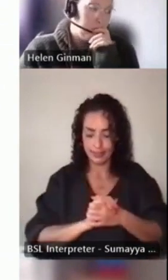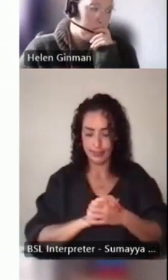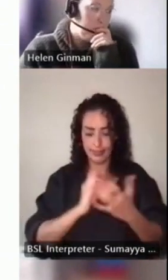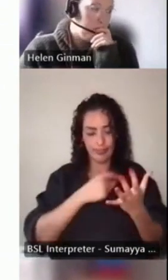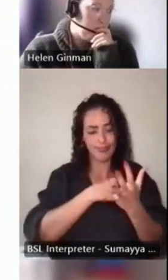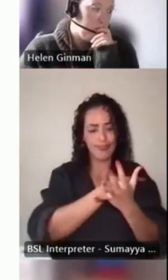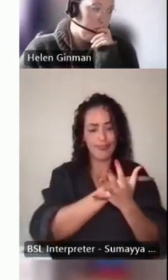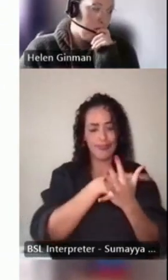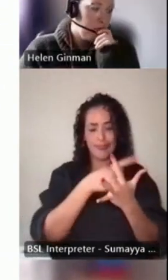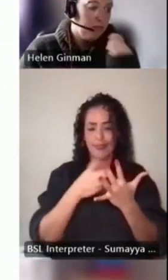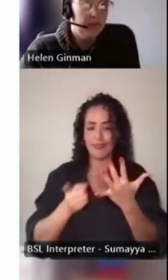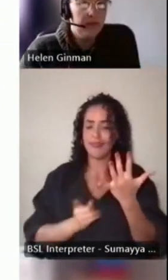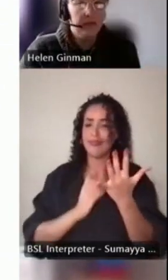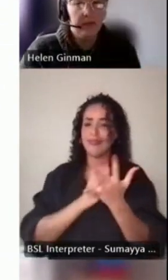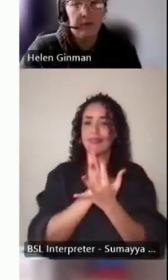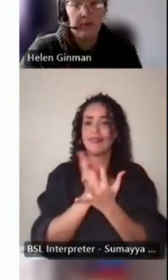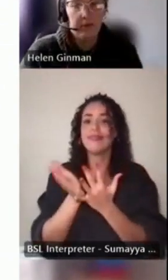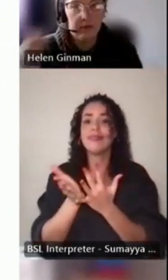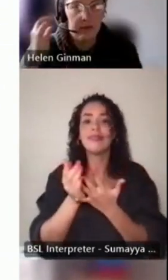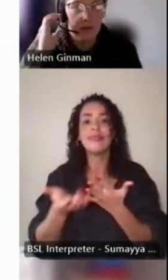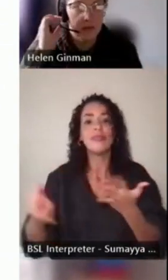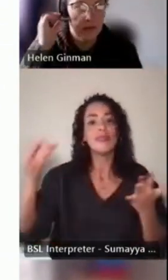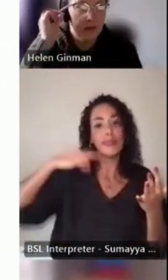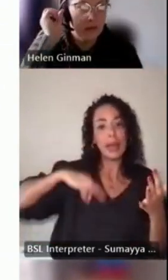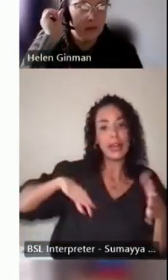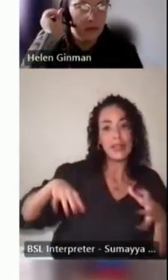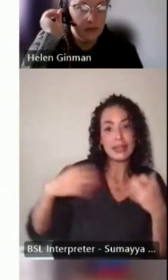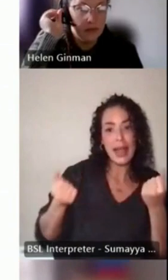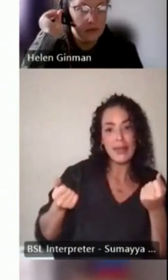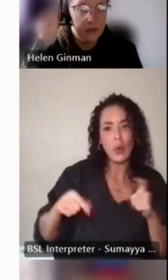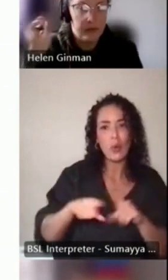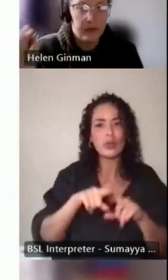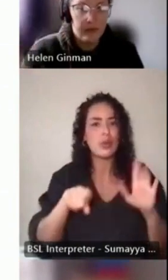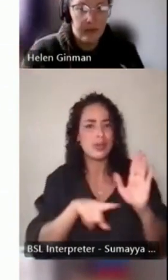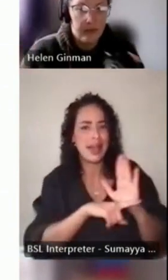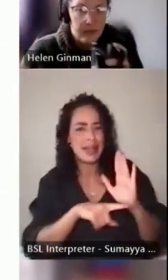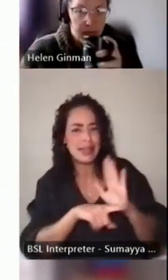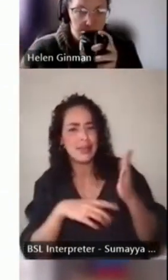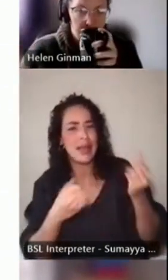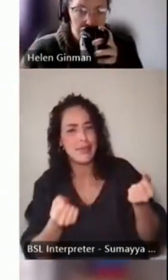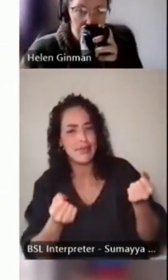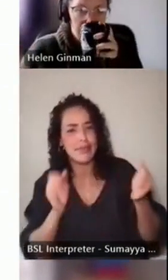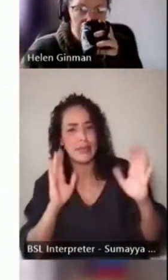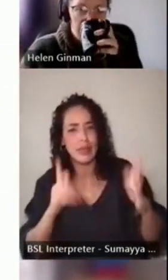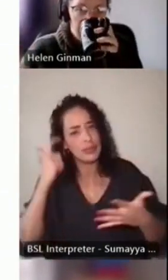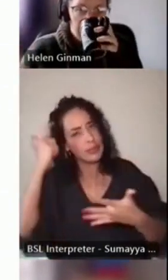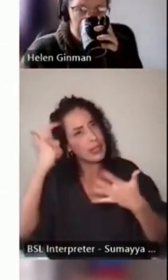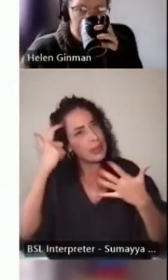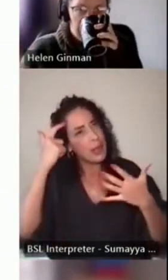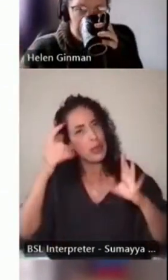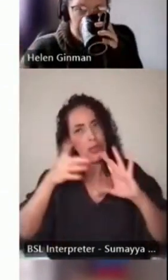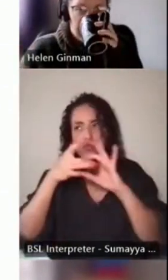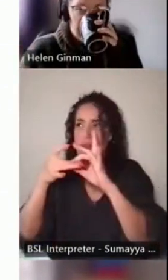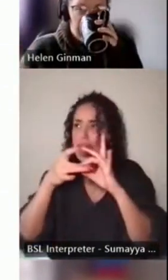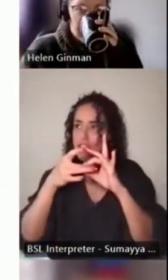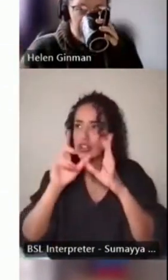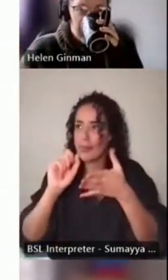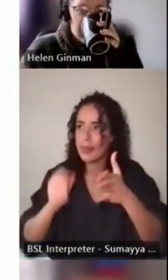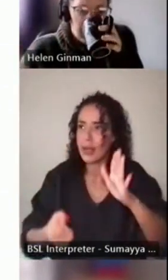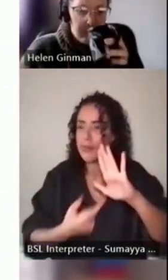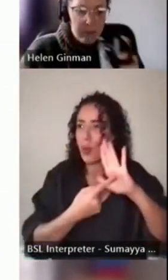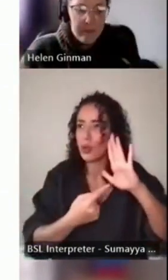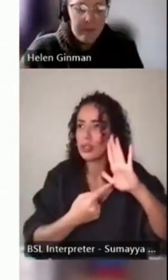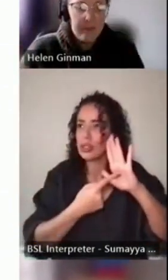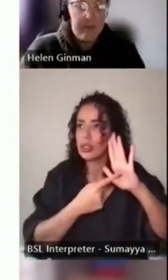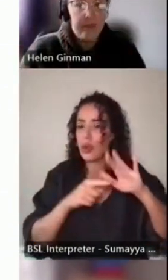those approaches has their advantages and disadvantages, and you need to consider the relationship, the importance, and the